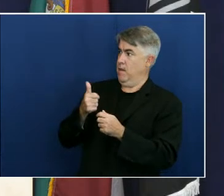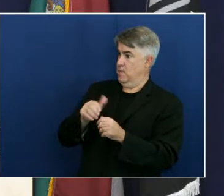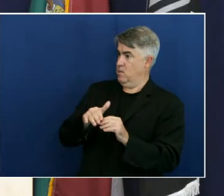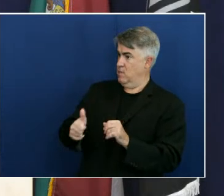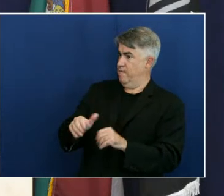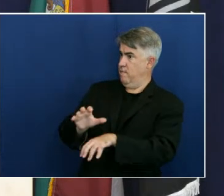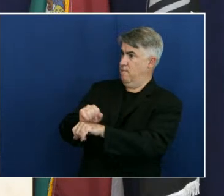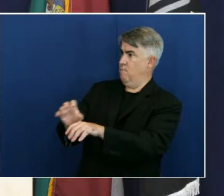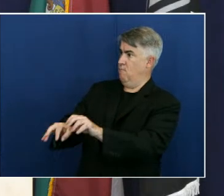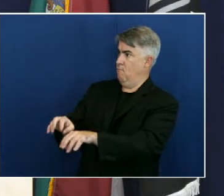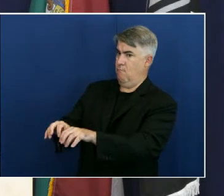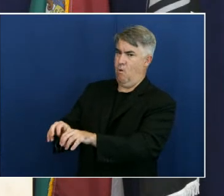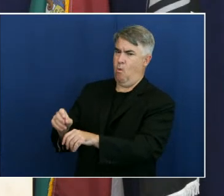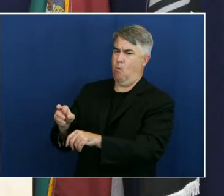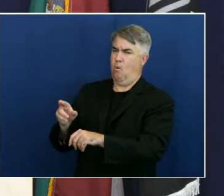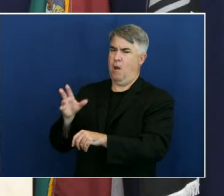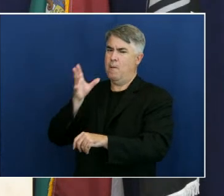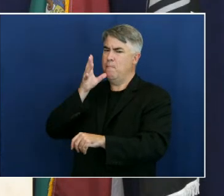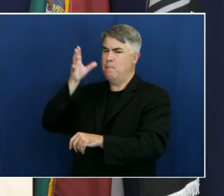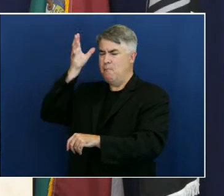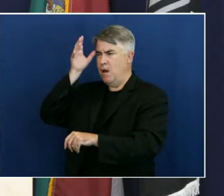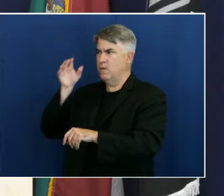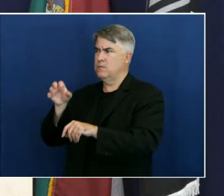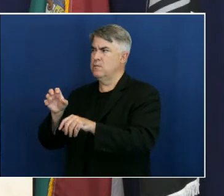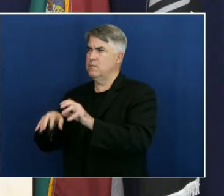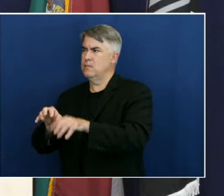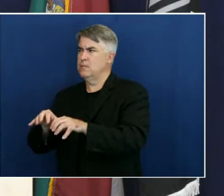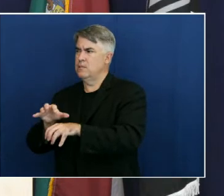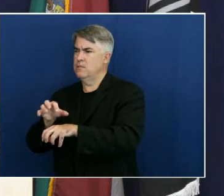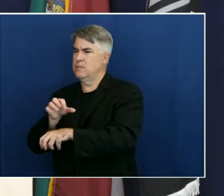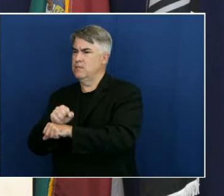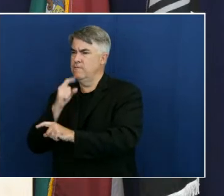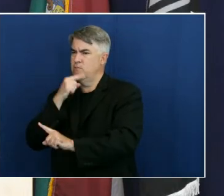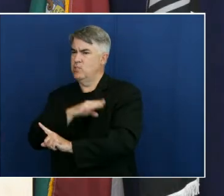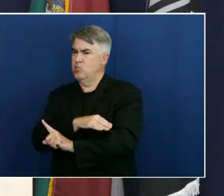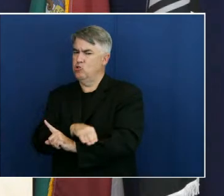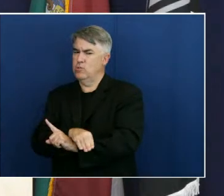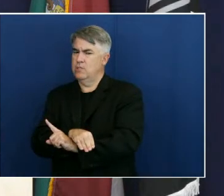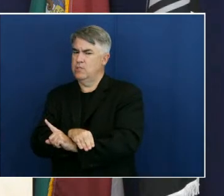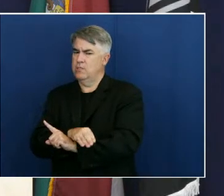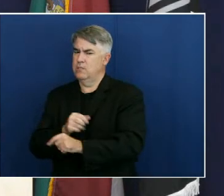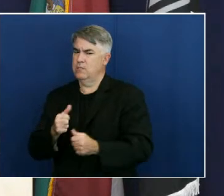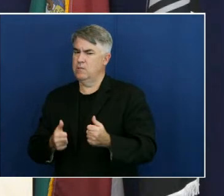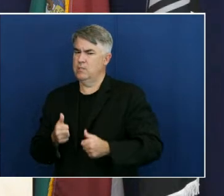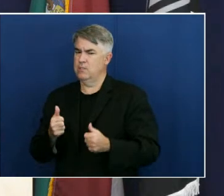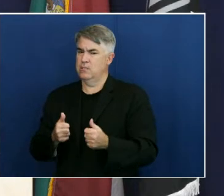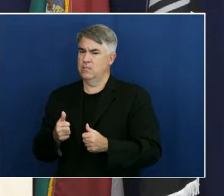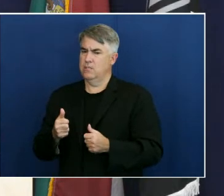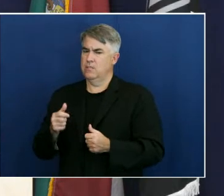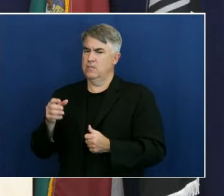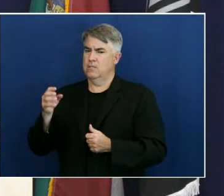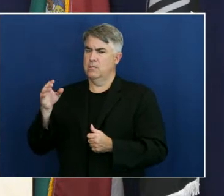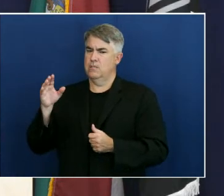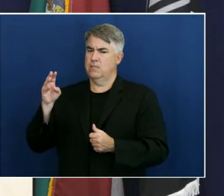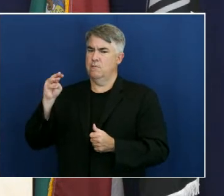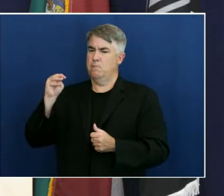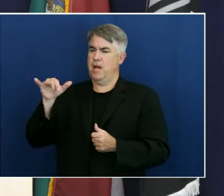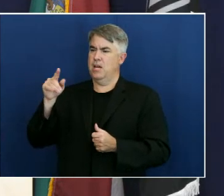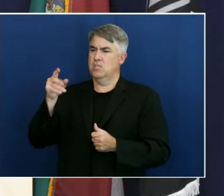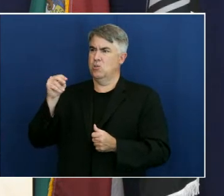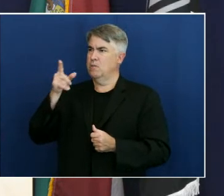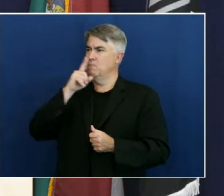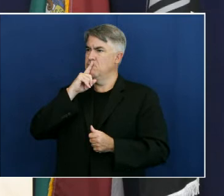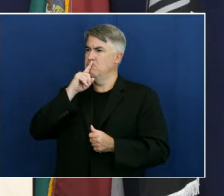done through a parent or guardian? Looks like My Turn just yet doesn't have an option for children below the